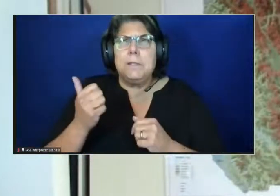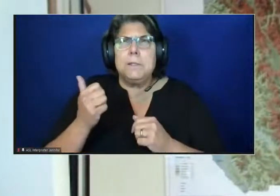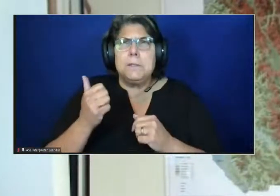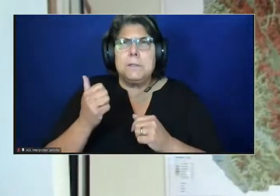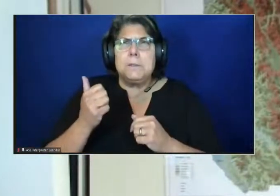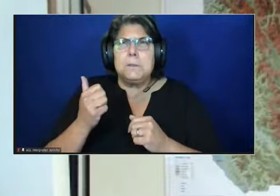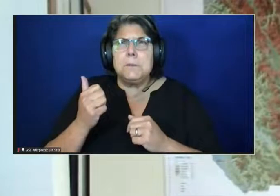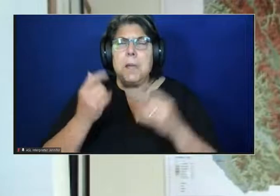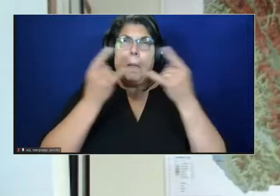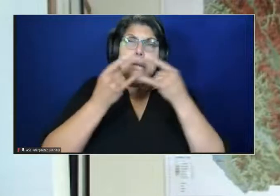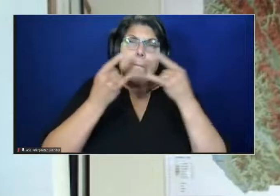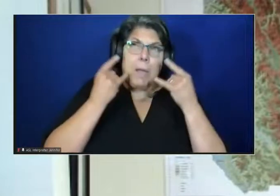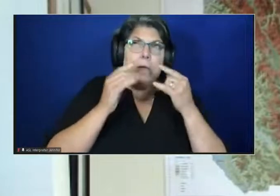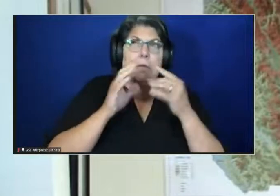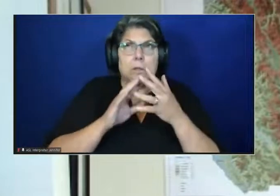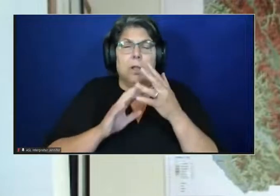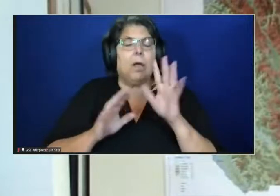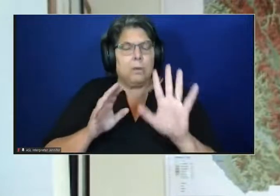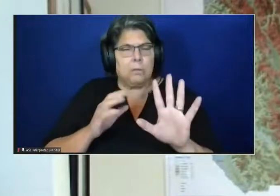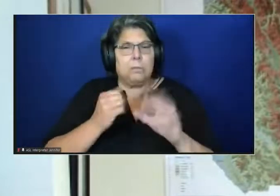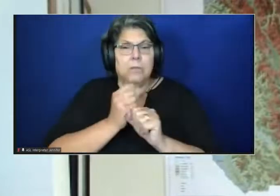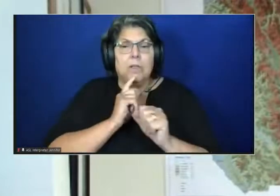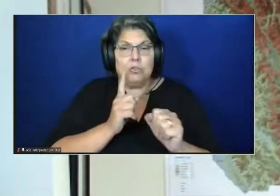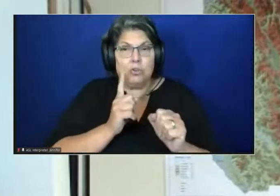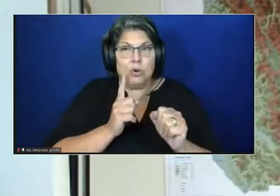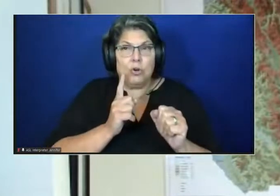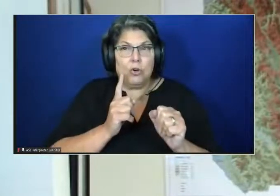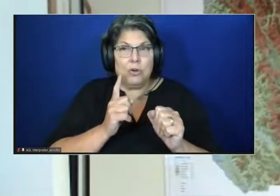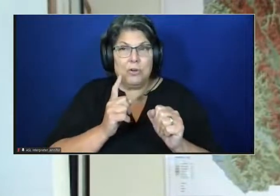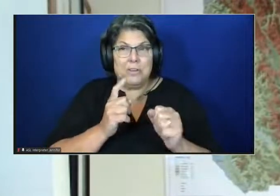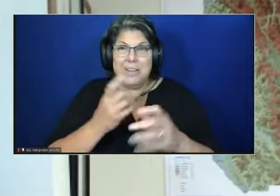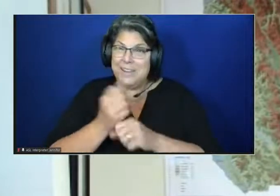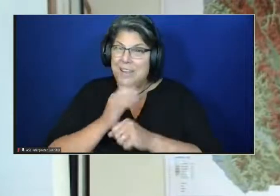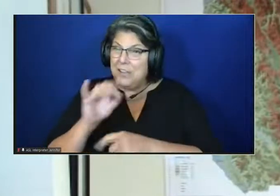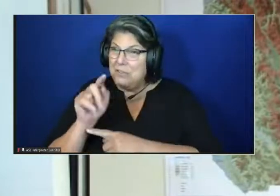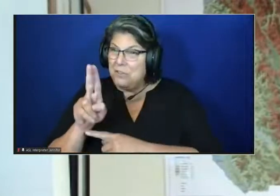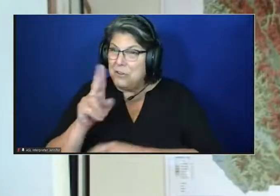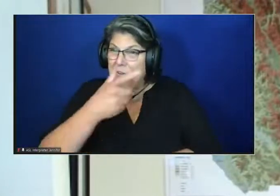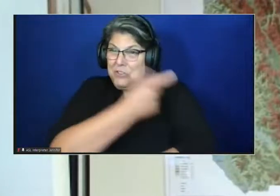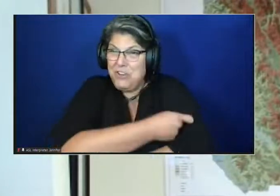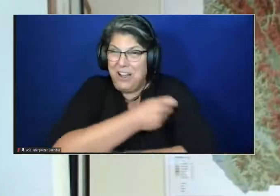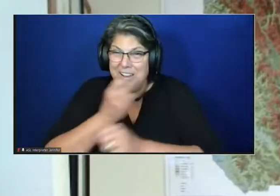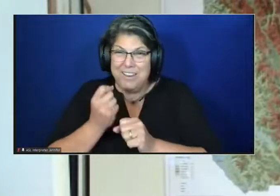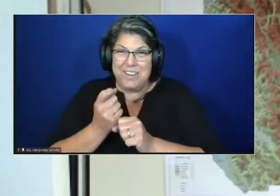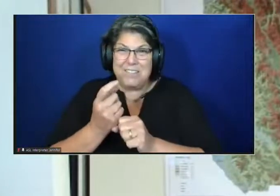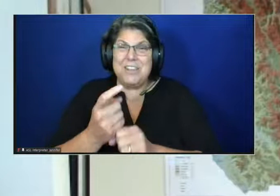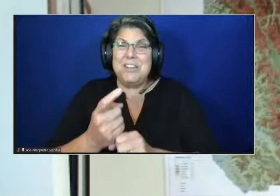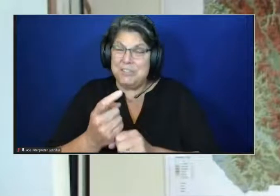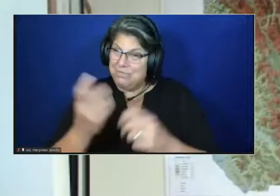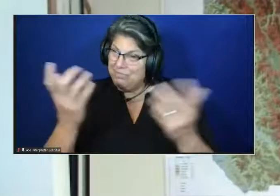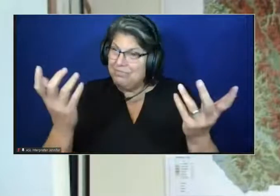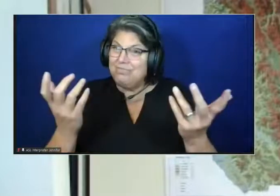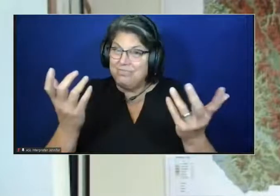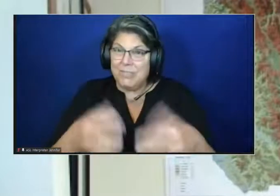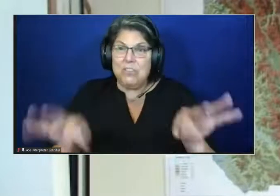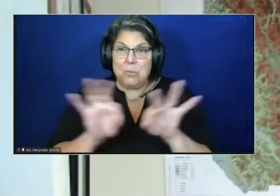So the masks, make sure we get our influenza vaccines each year. Make sure you do that. That's